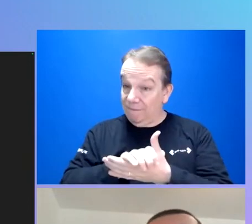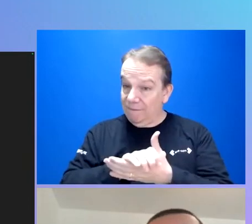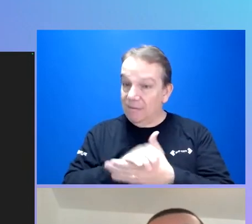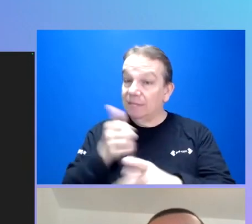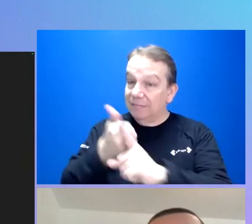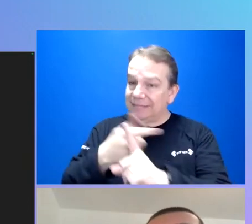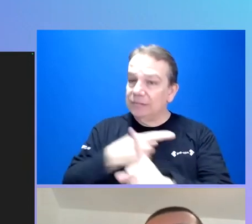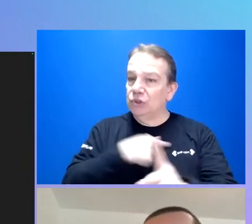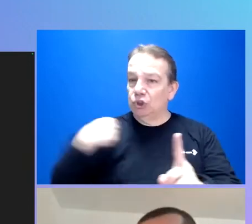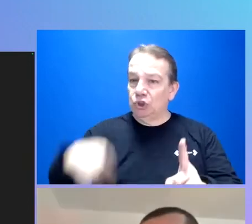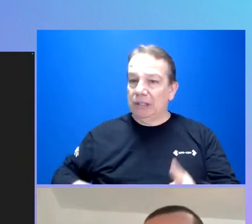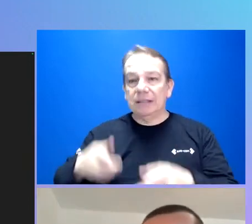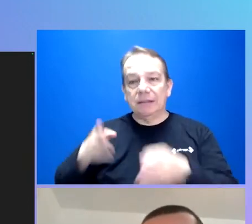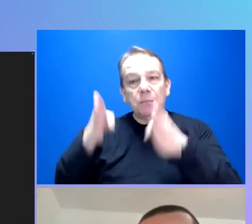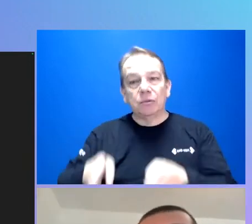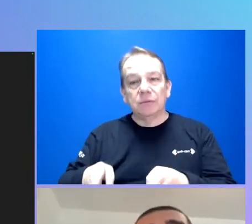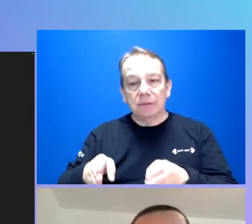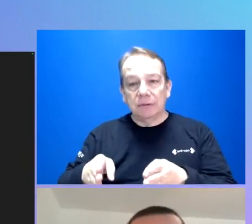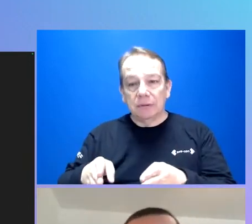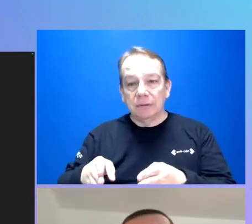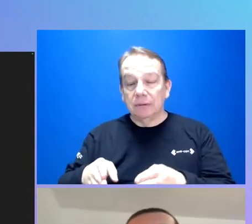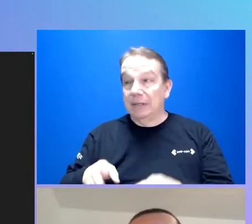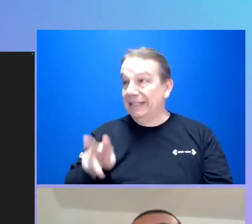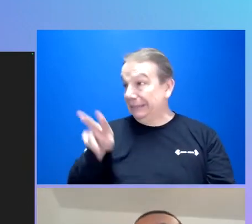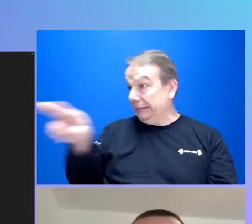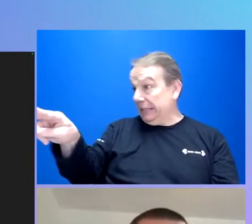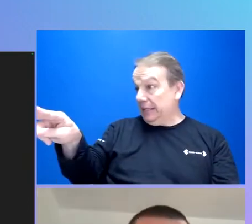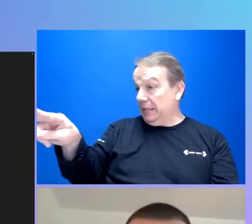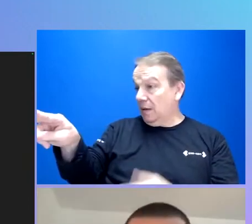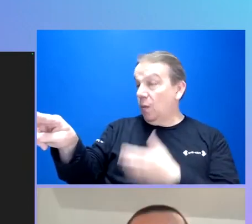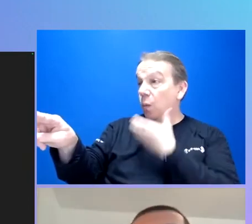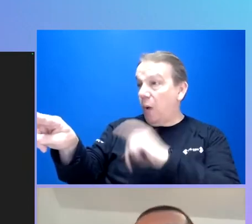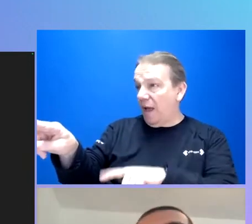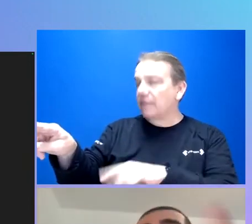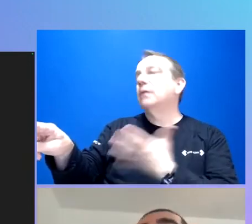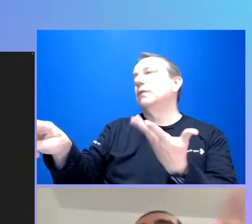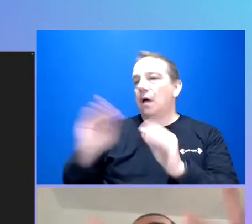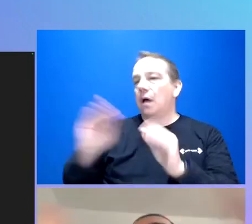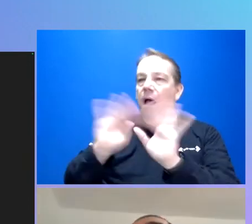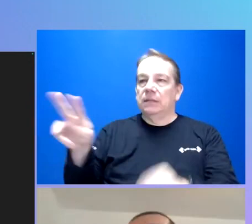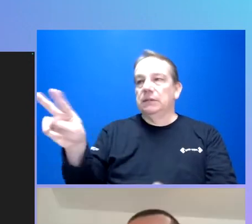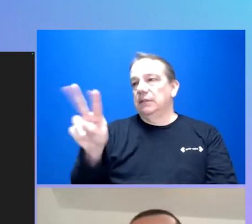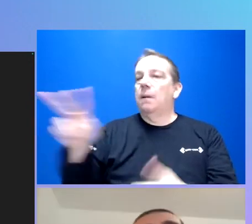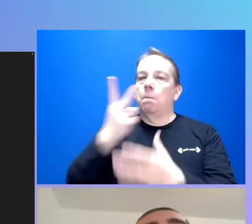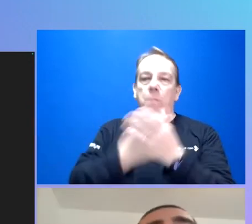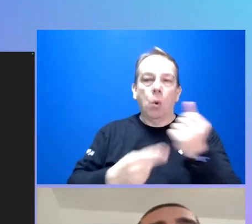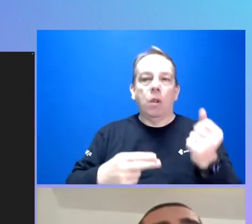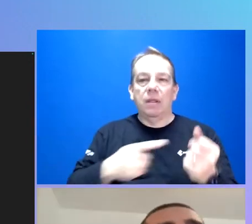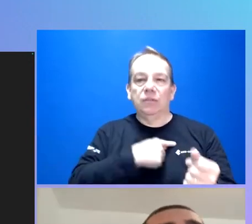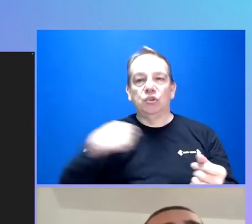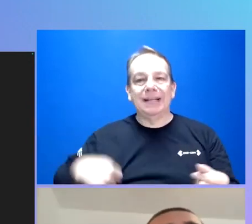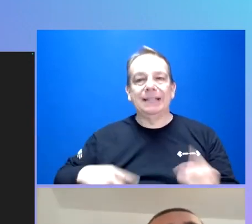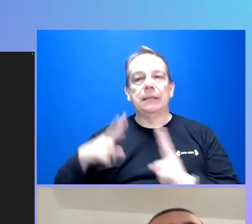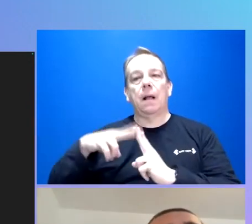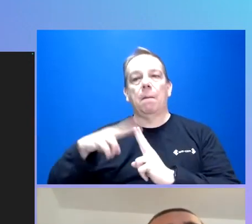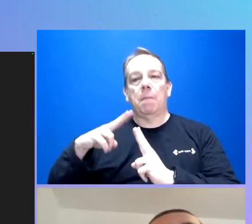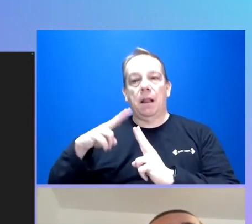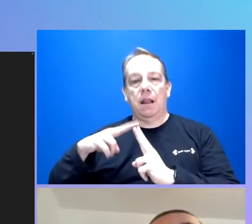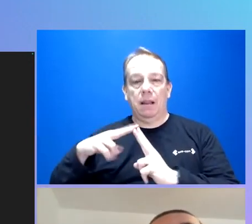Chinese. Usually they see the first thing, then they see my wife, and then they go, well, in that case, this must be how it